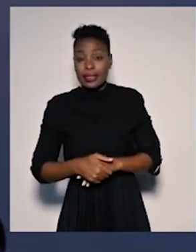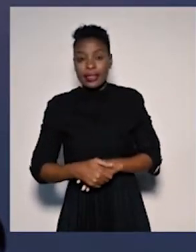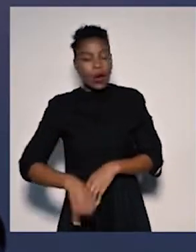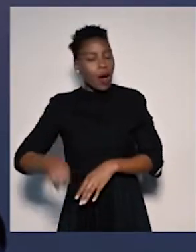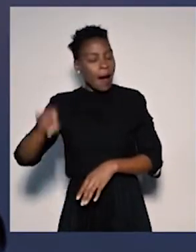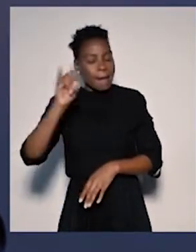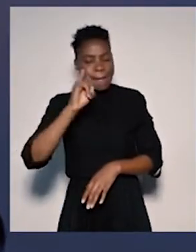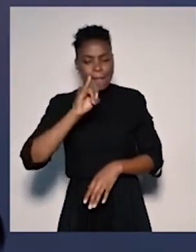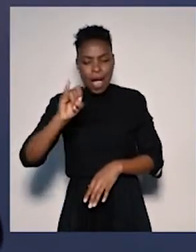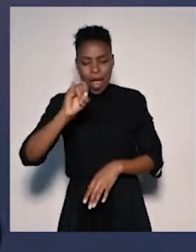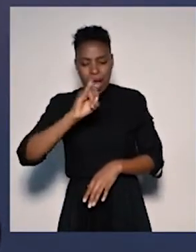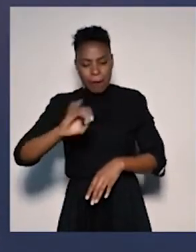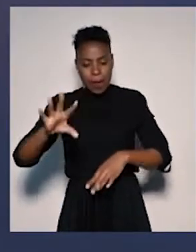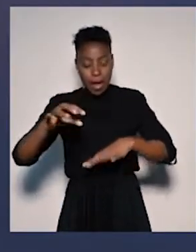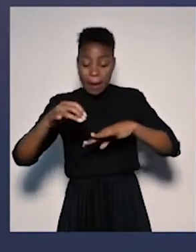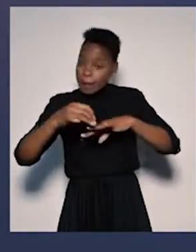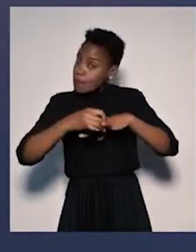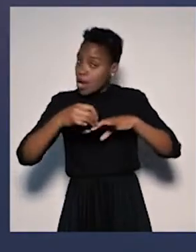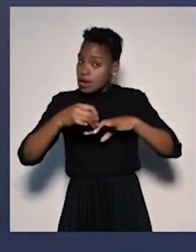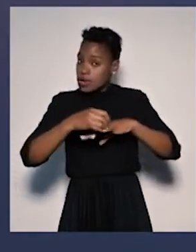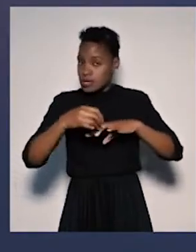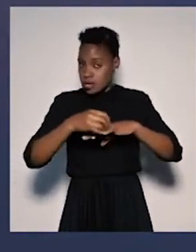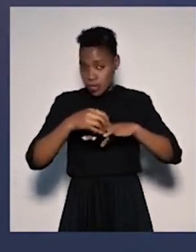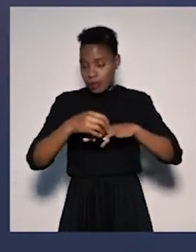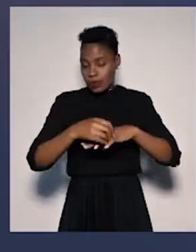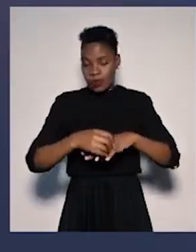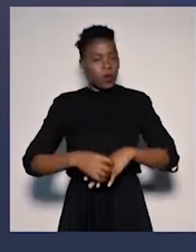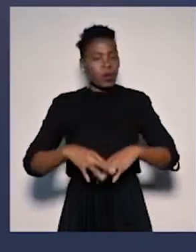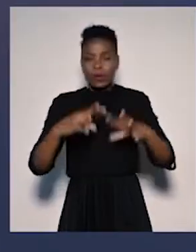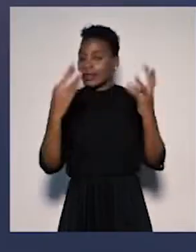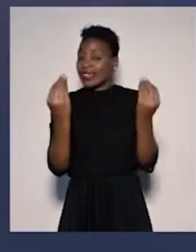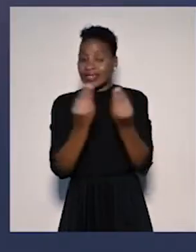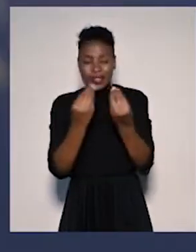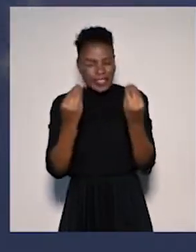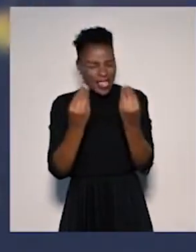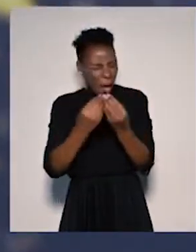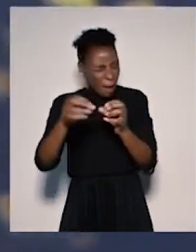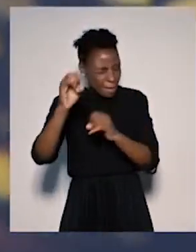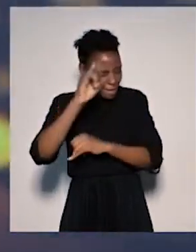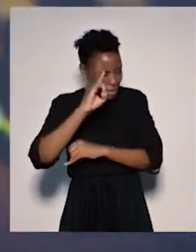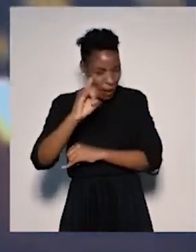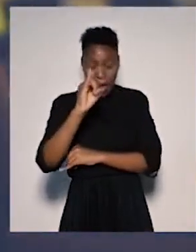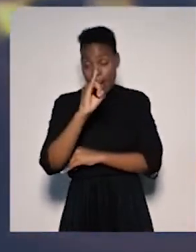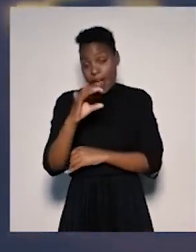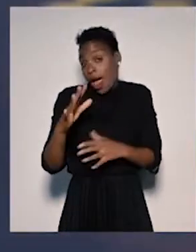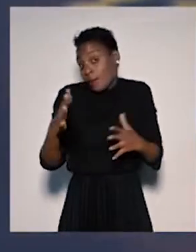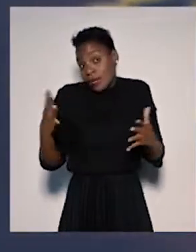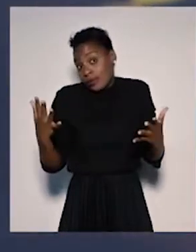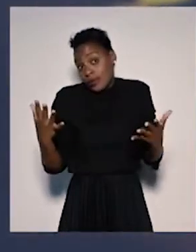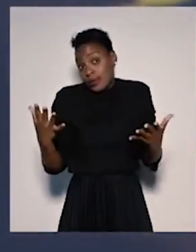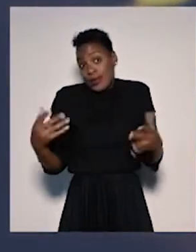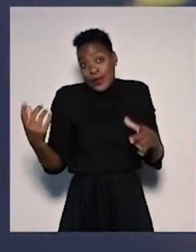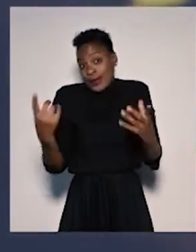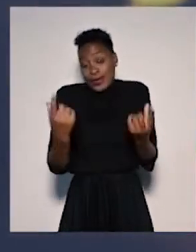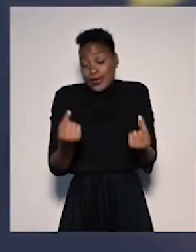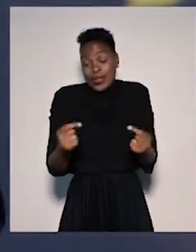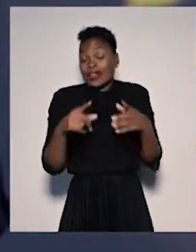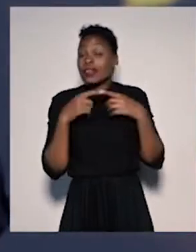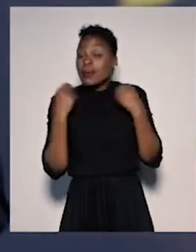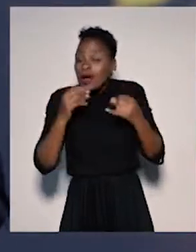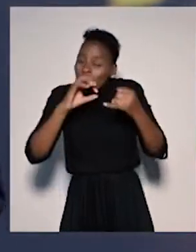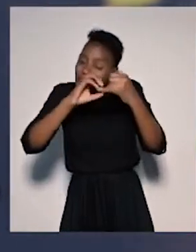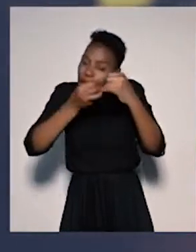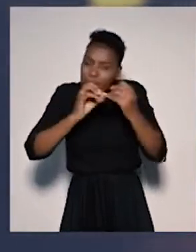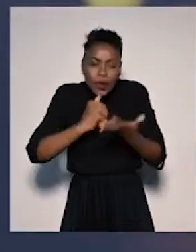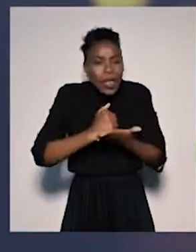bad marriage, very bad marriage. Things were really bad, and I mean, you know, like we do as pastors, try to